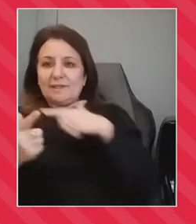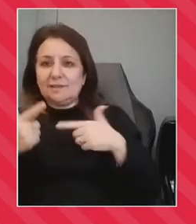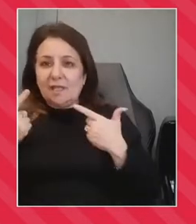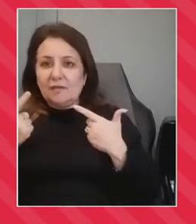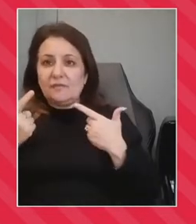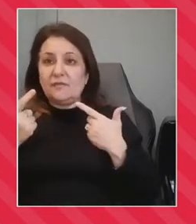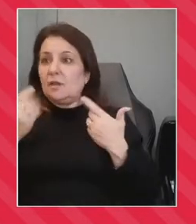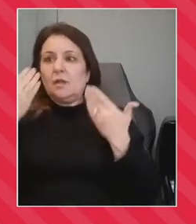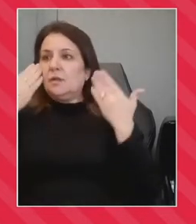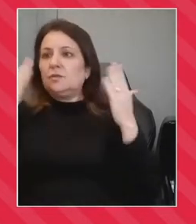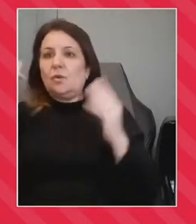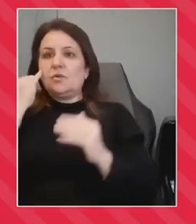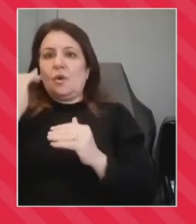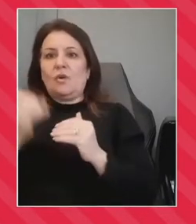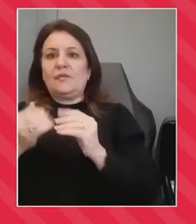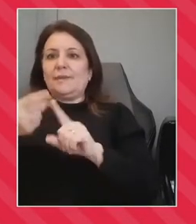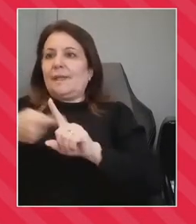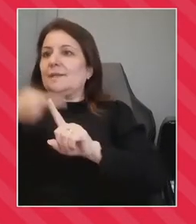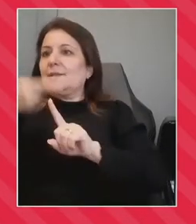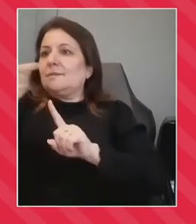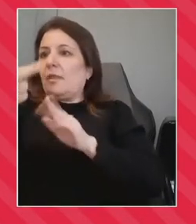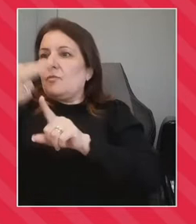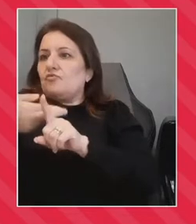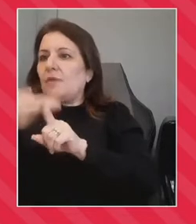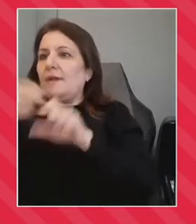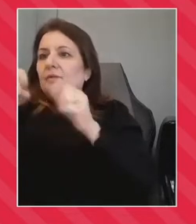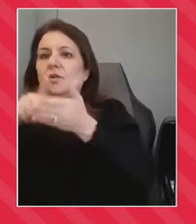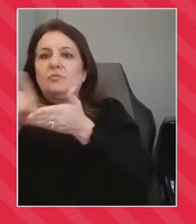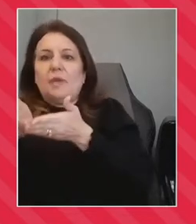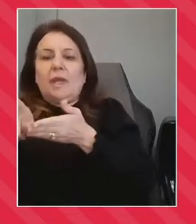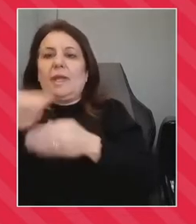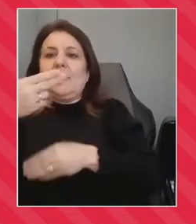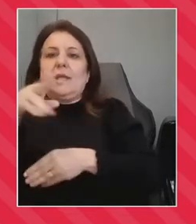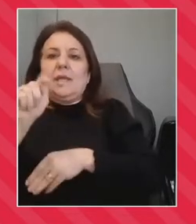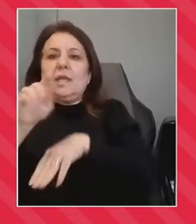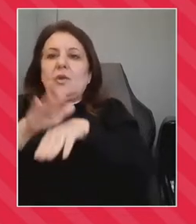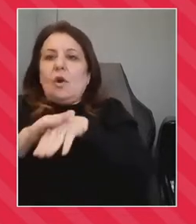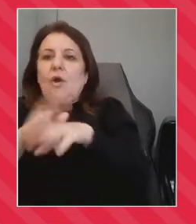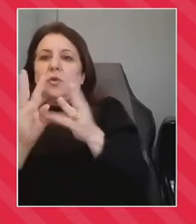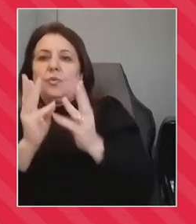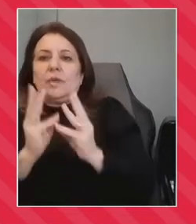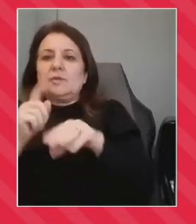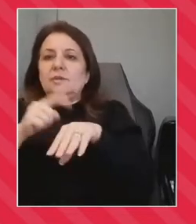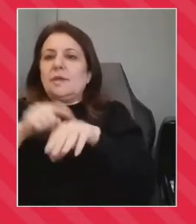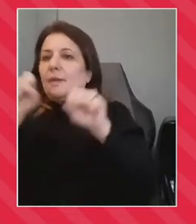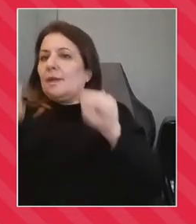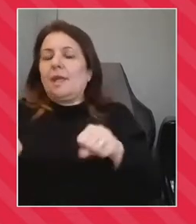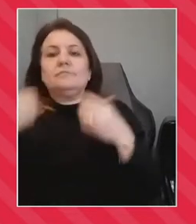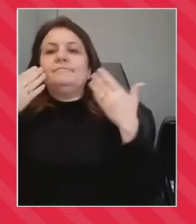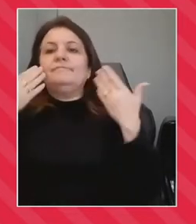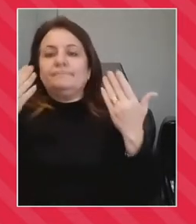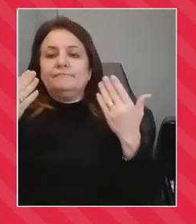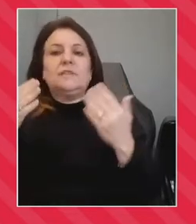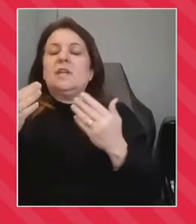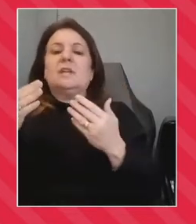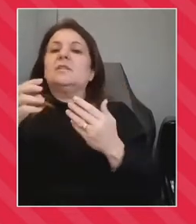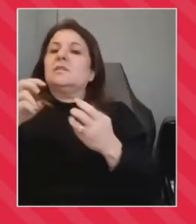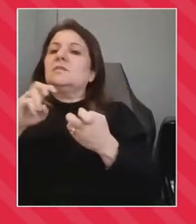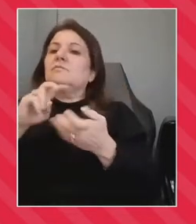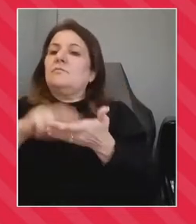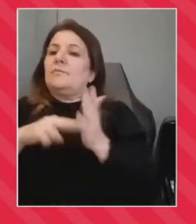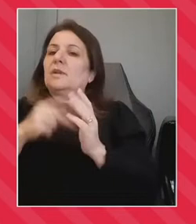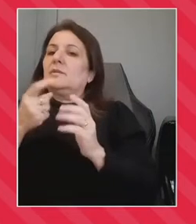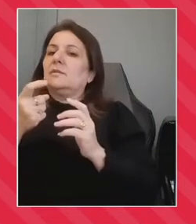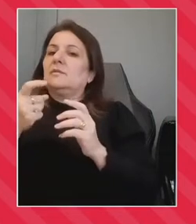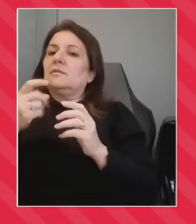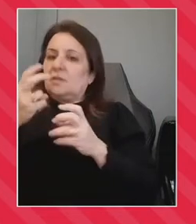able to make next month's rent or keep the heat on in the winter, it doesn't just make it difficult to afford or access food, though it does those